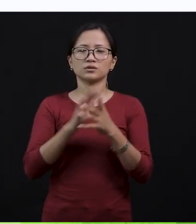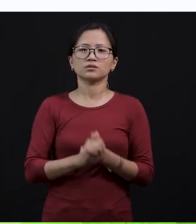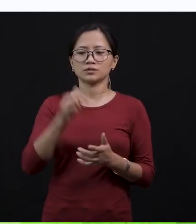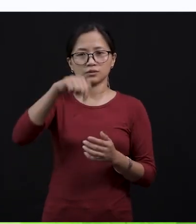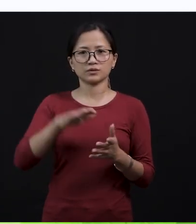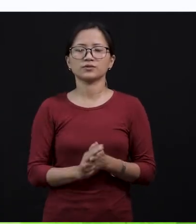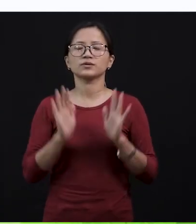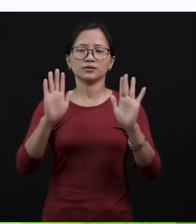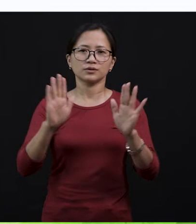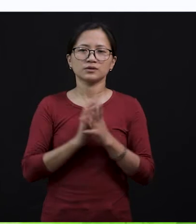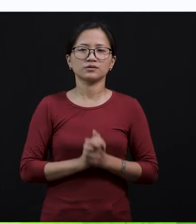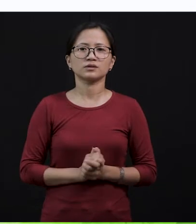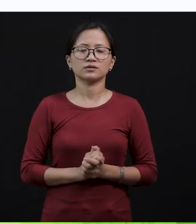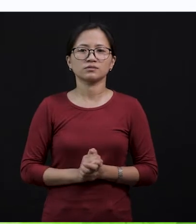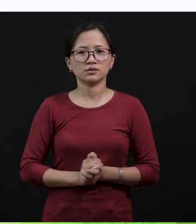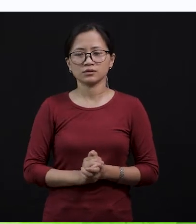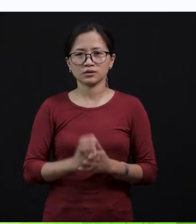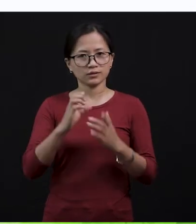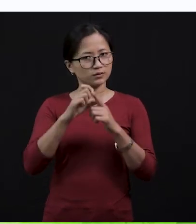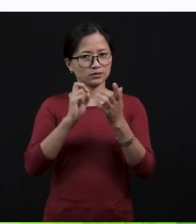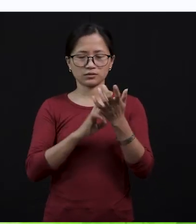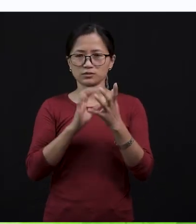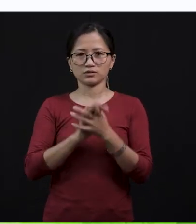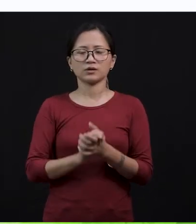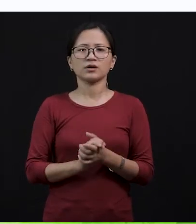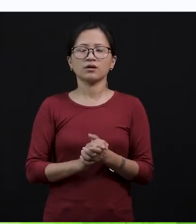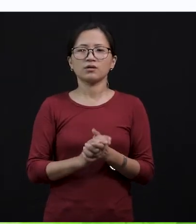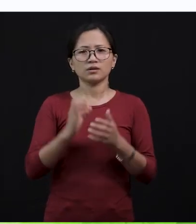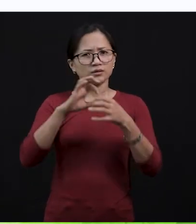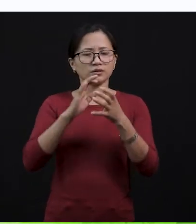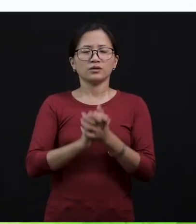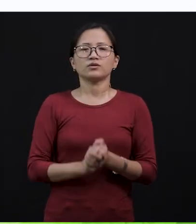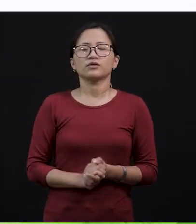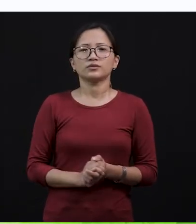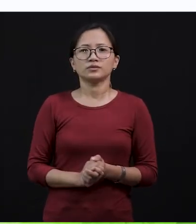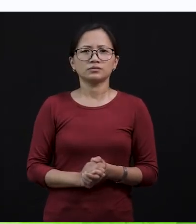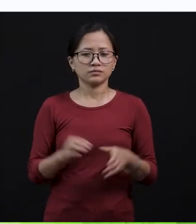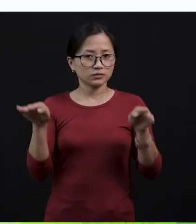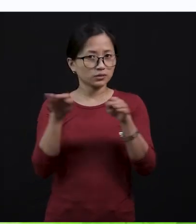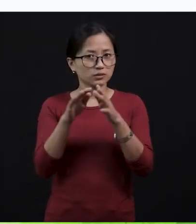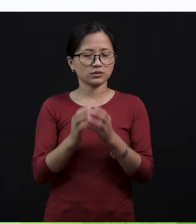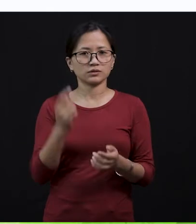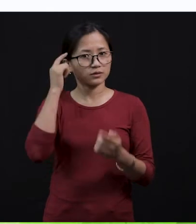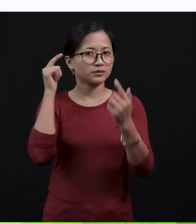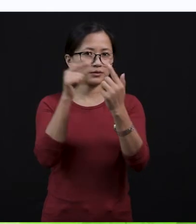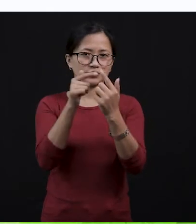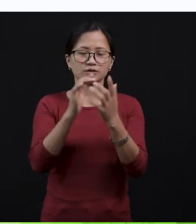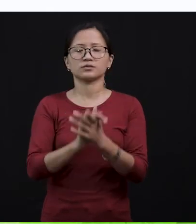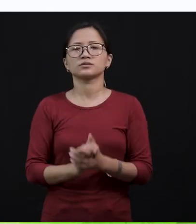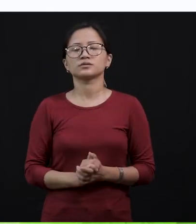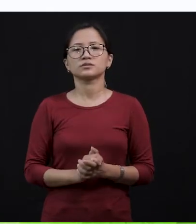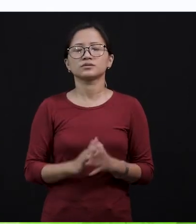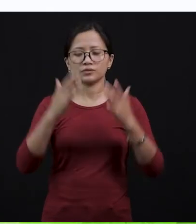So here we have a description of Macavity. I want you to pay close attention to this, because here we